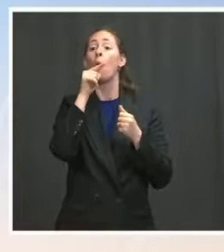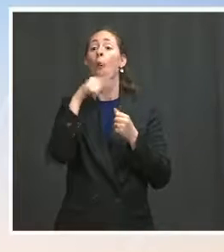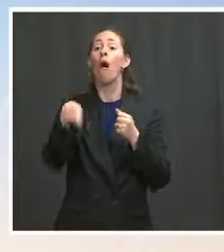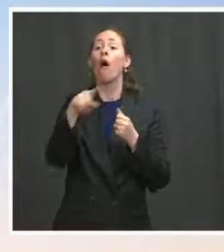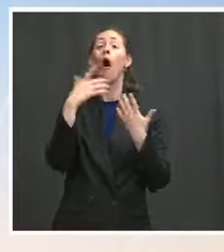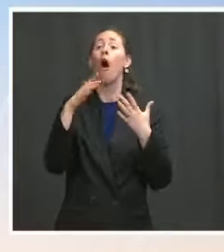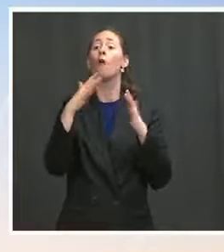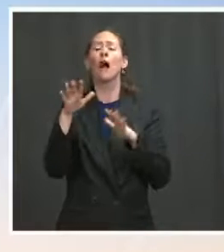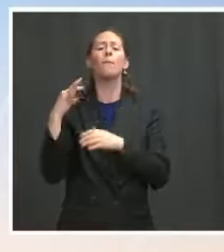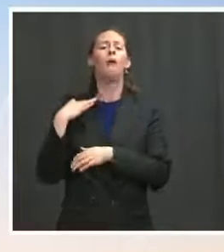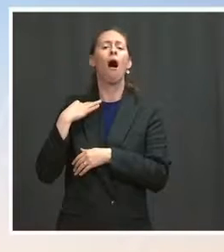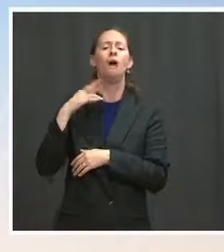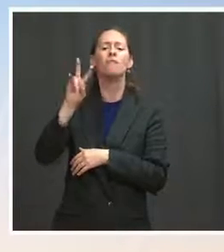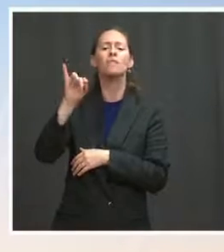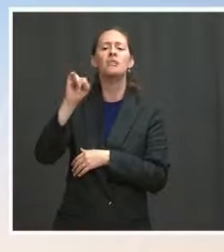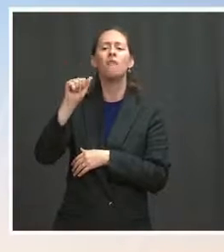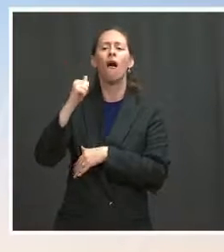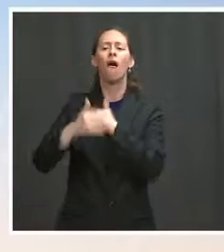so we'd undertake